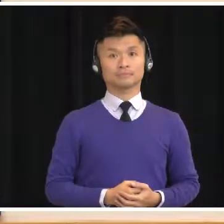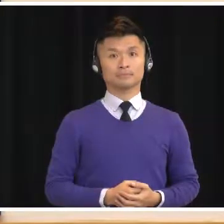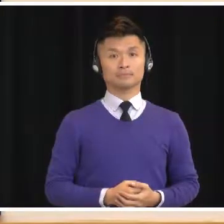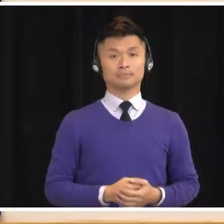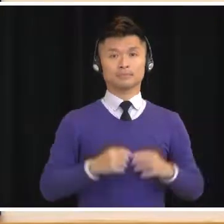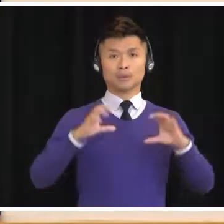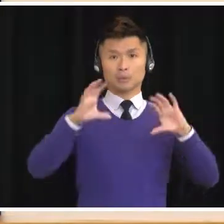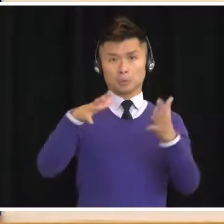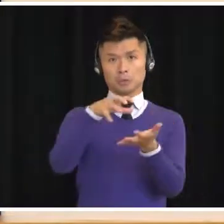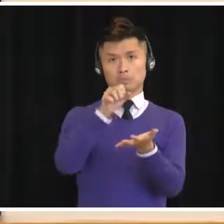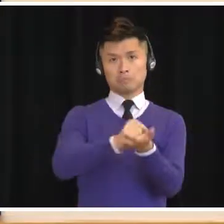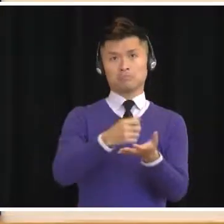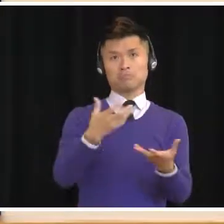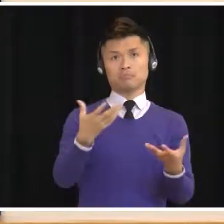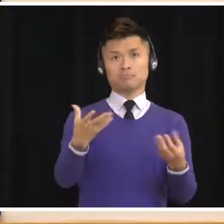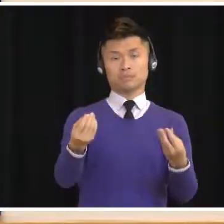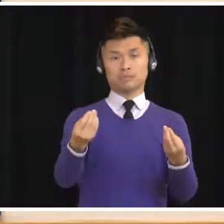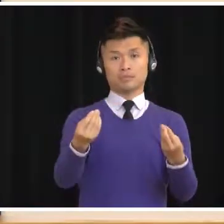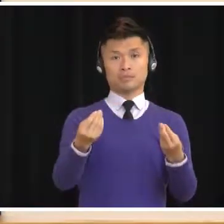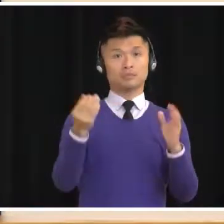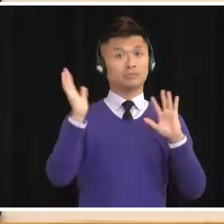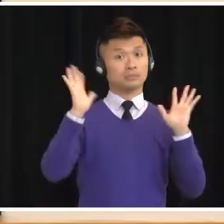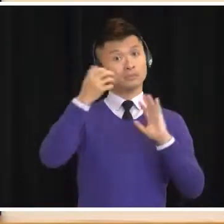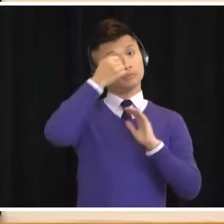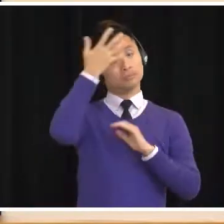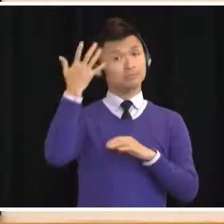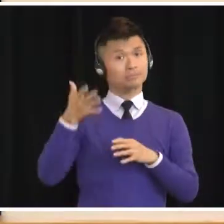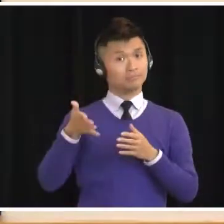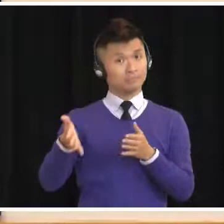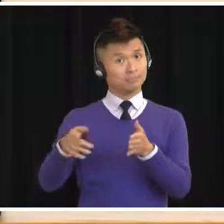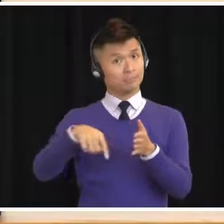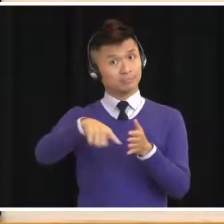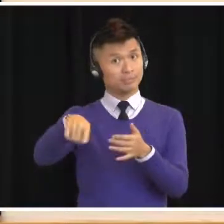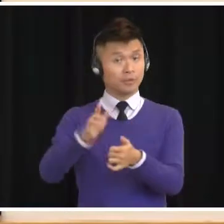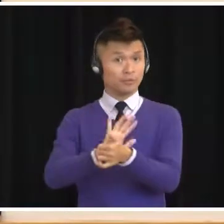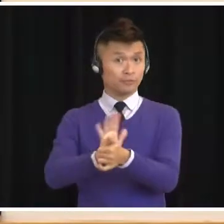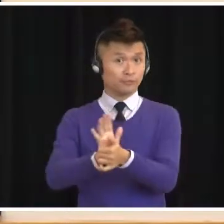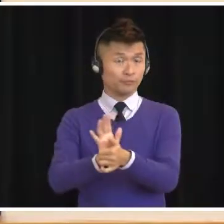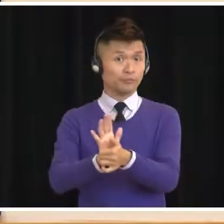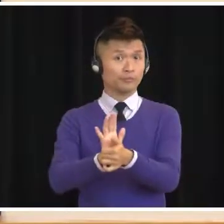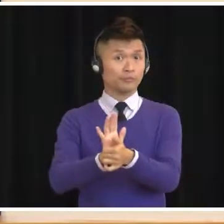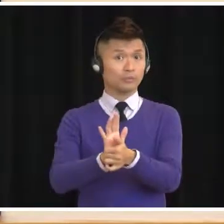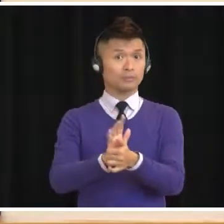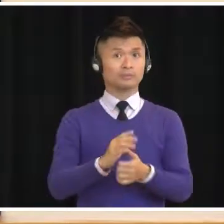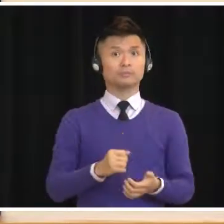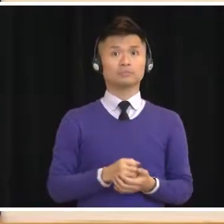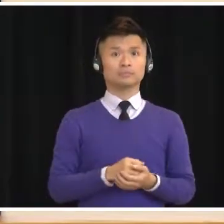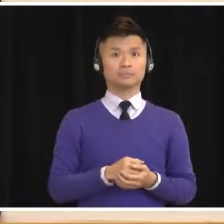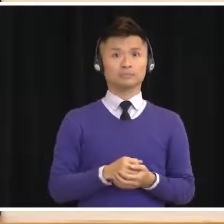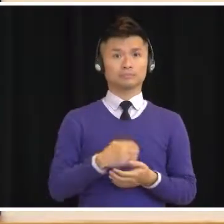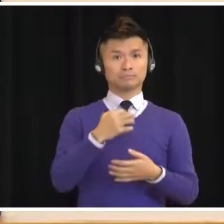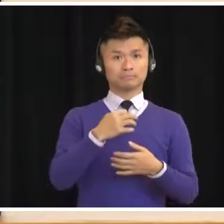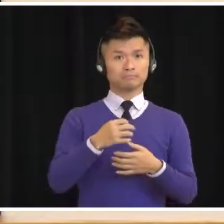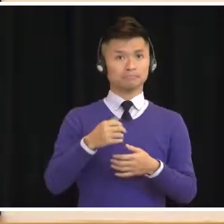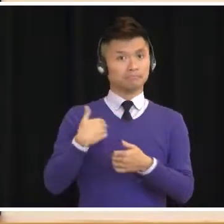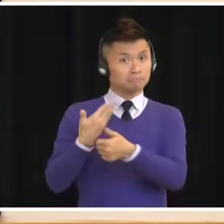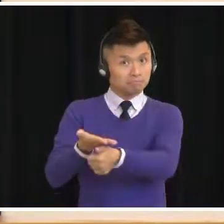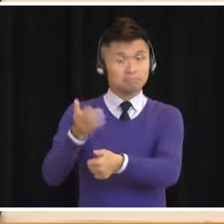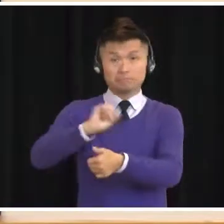not entitled to? So what is it that stateless children may not receive that other children receive, if